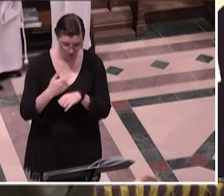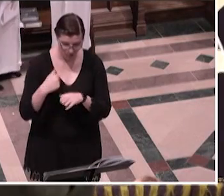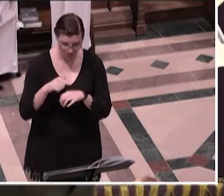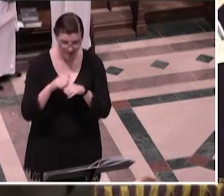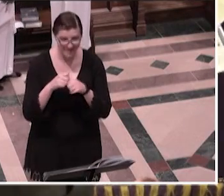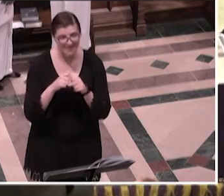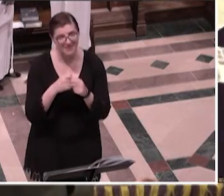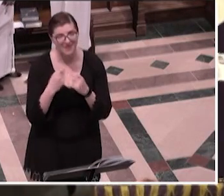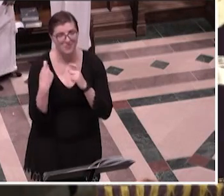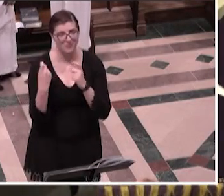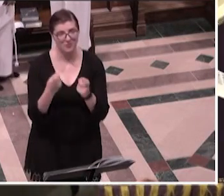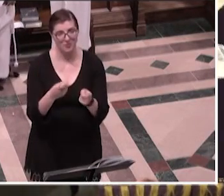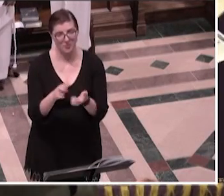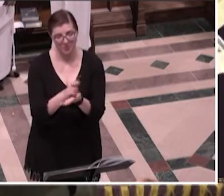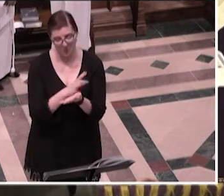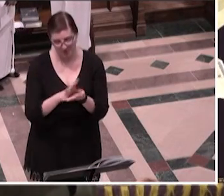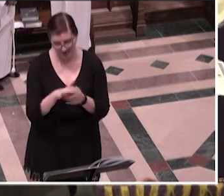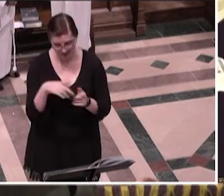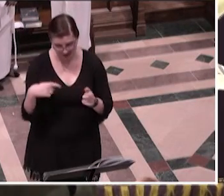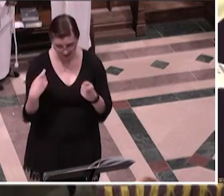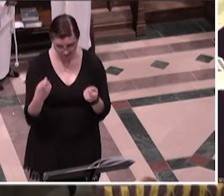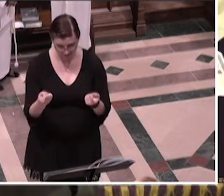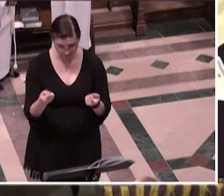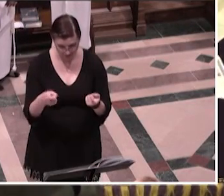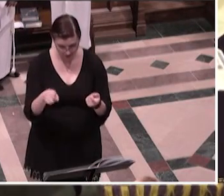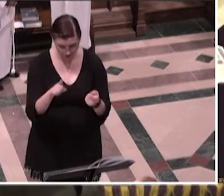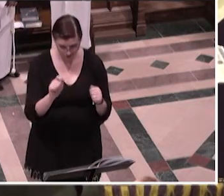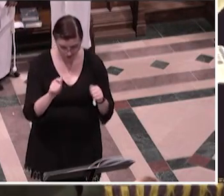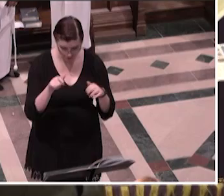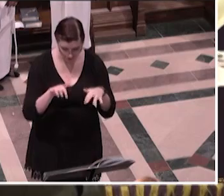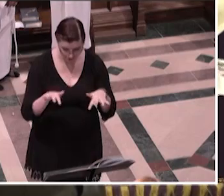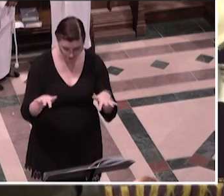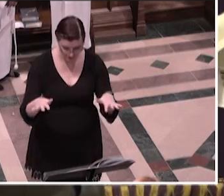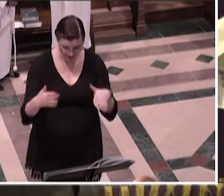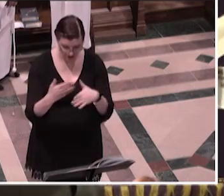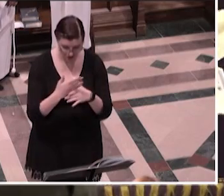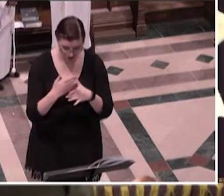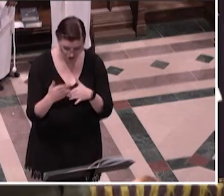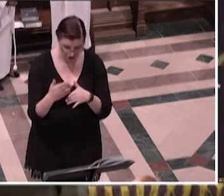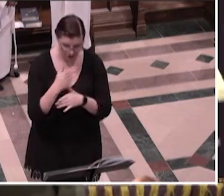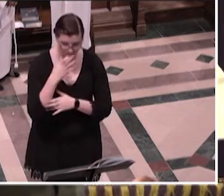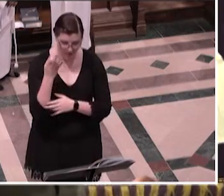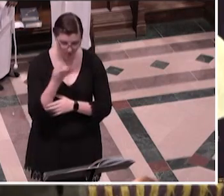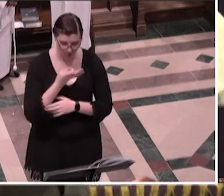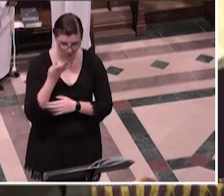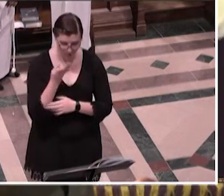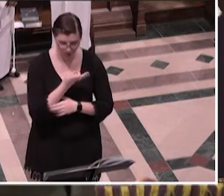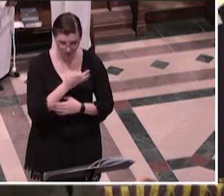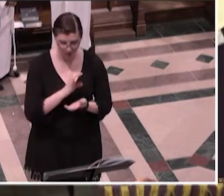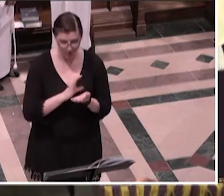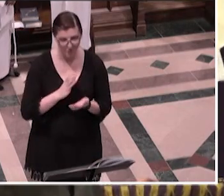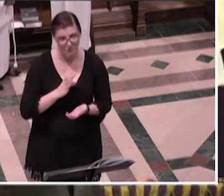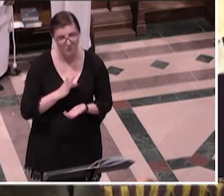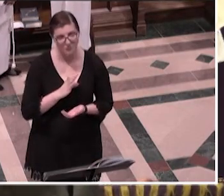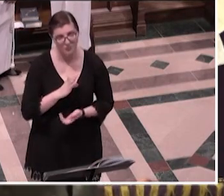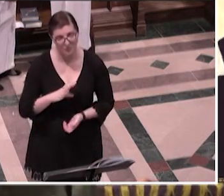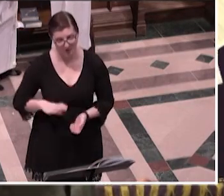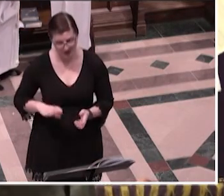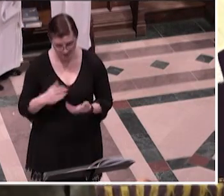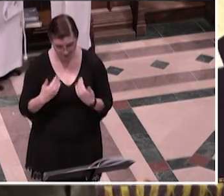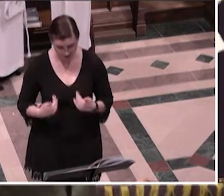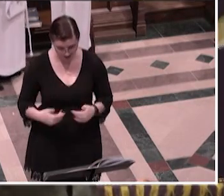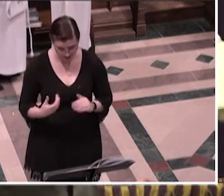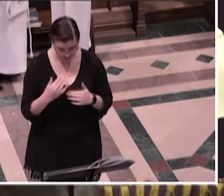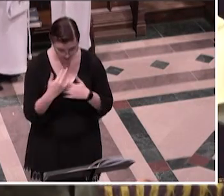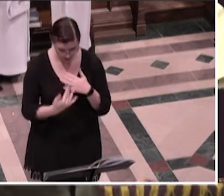these holy gifts, that those to whom you go may share with us in the communion of Christ's body and blood. We